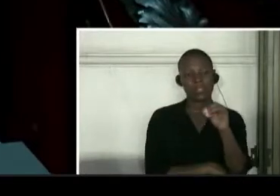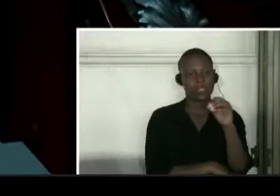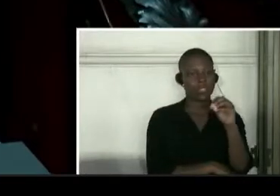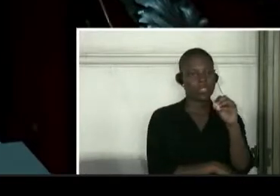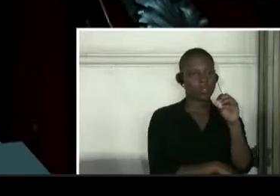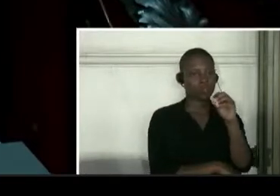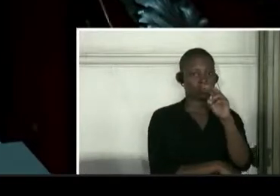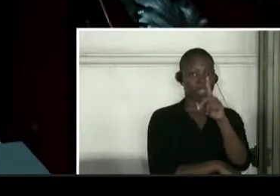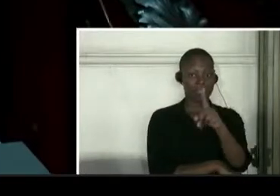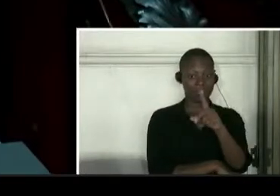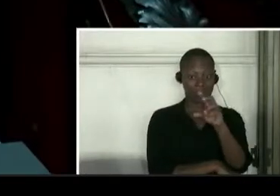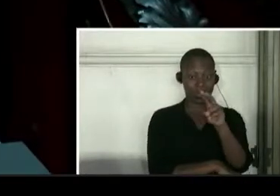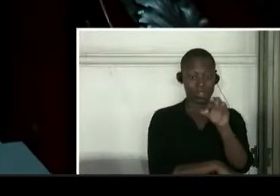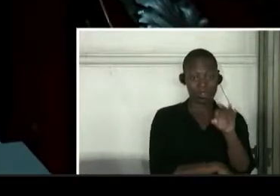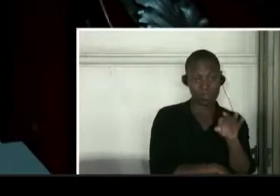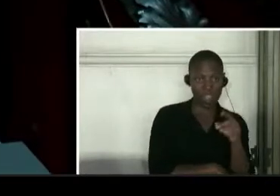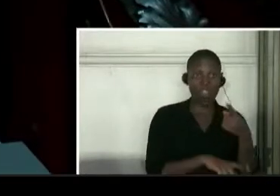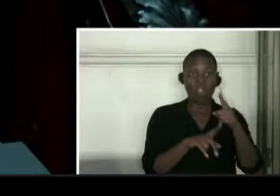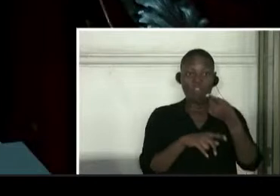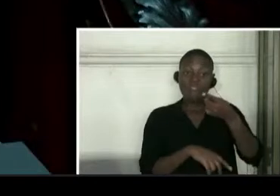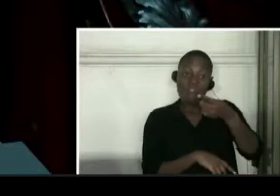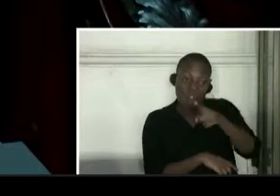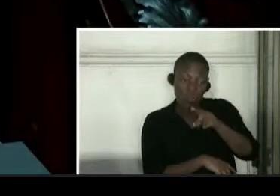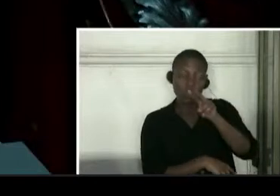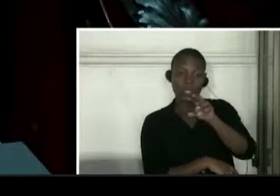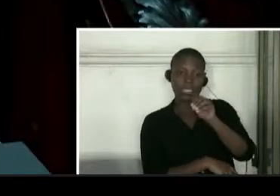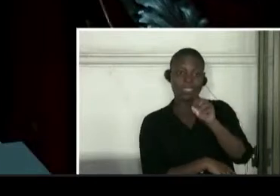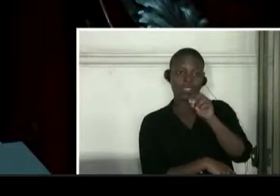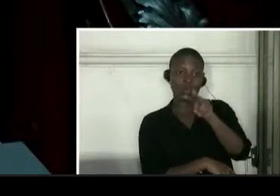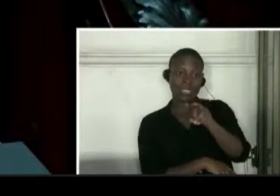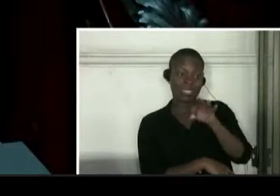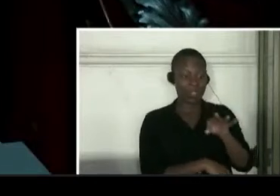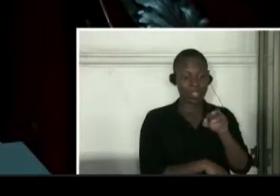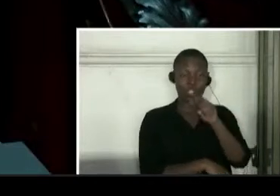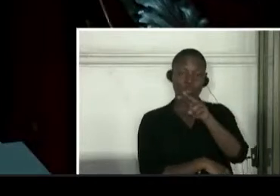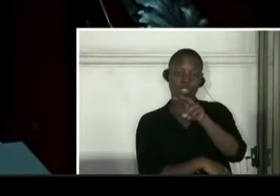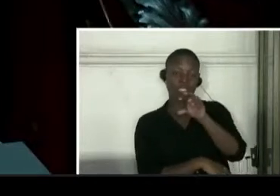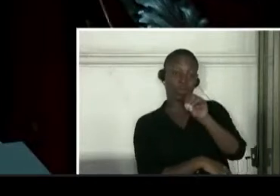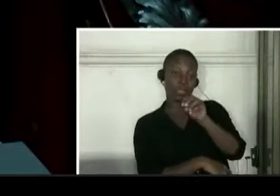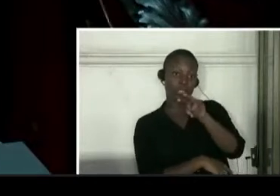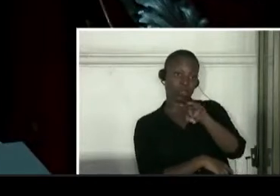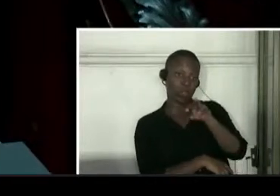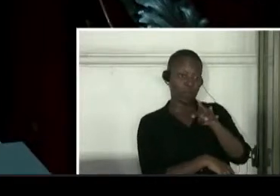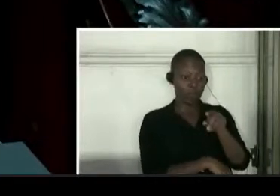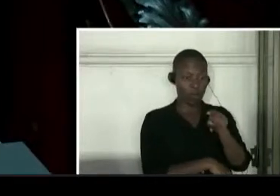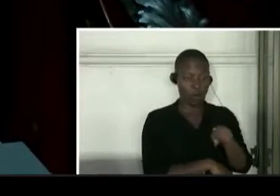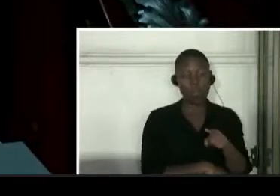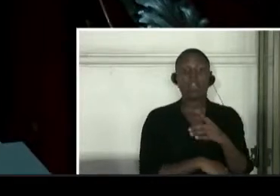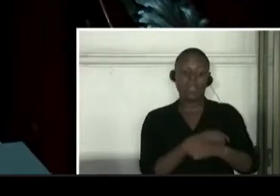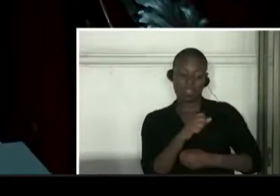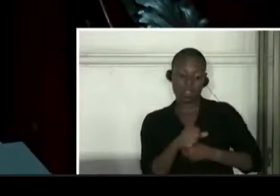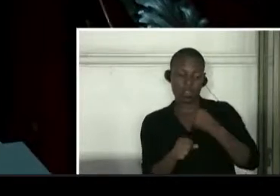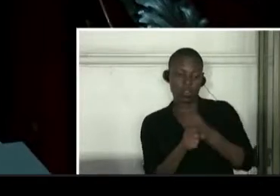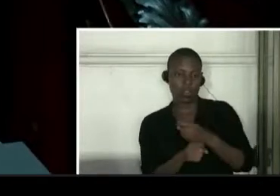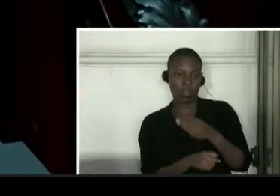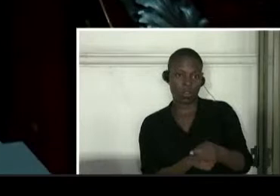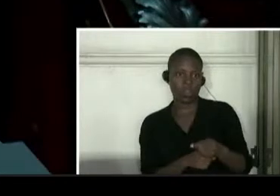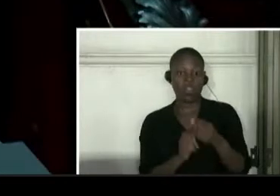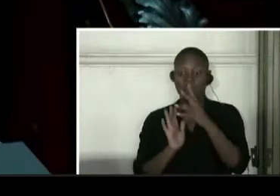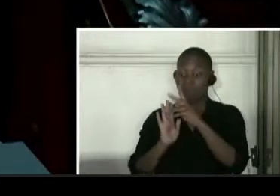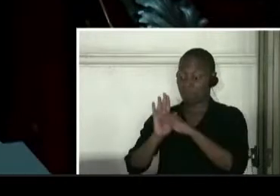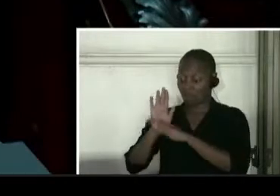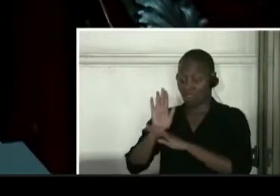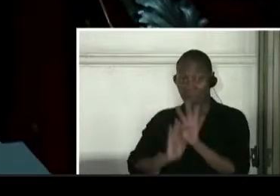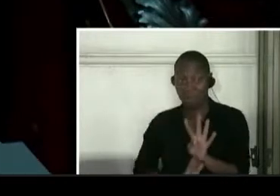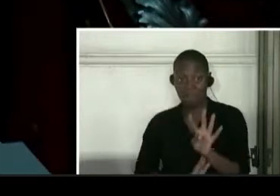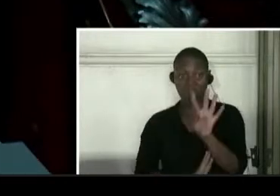223 for 2023-2024 and 60 for the 2024-2025 financial year. On program four, housing assets and